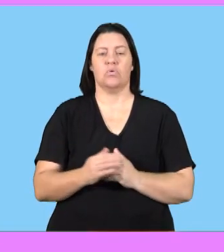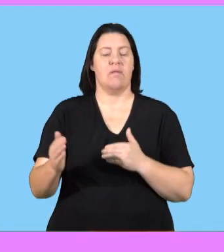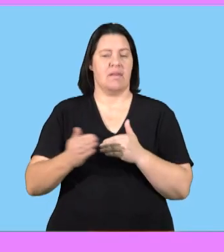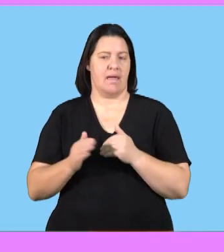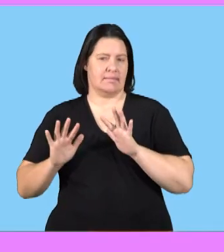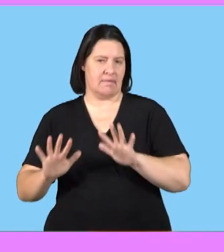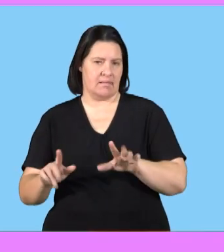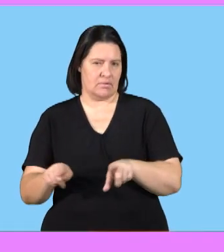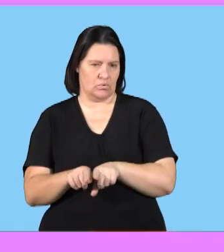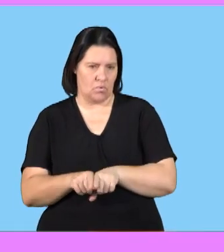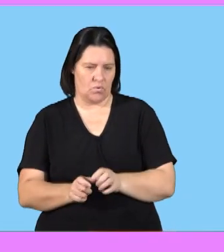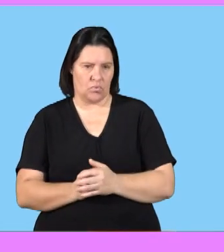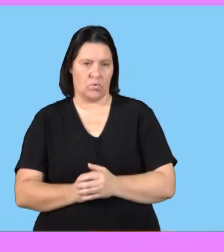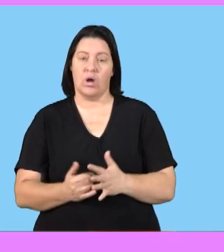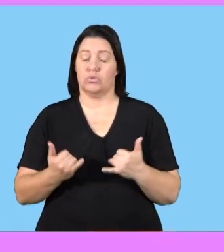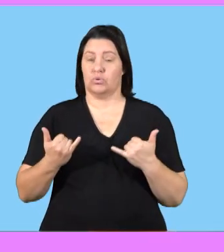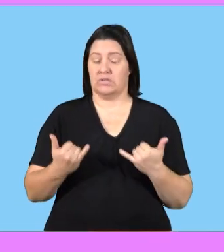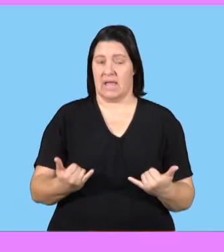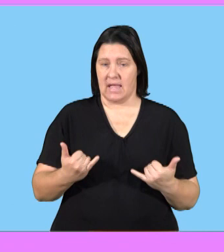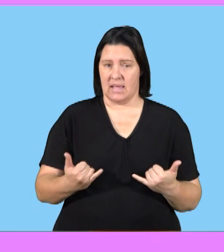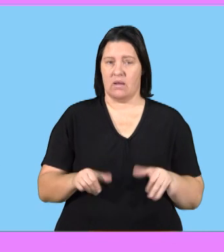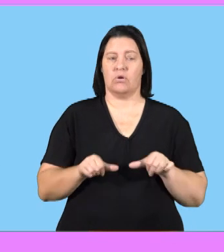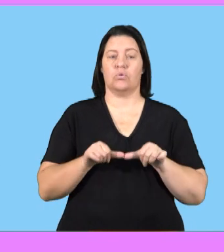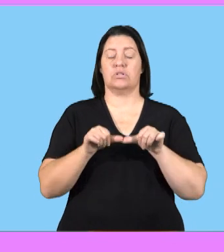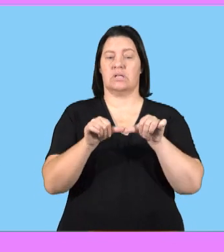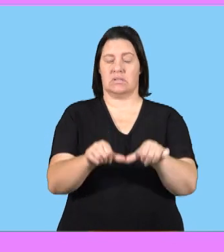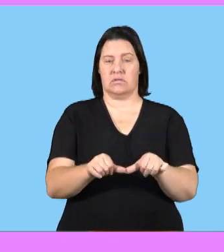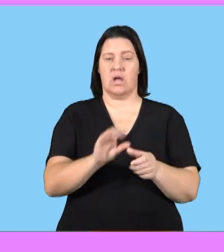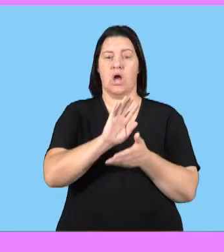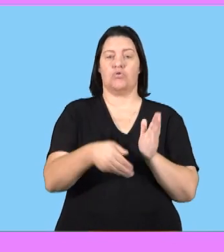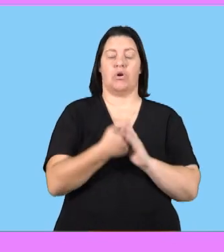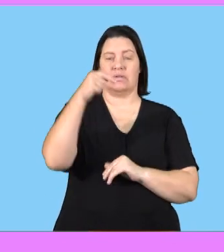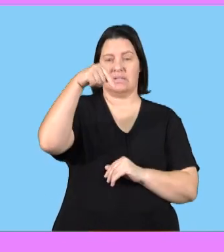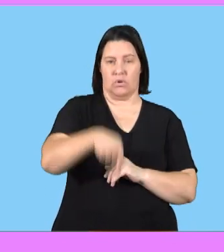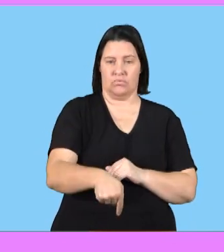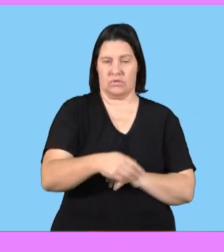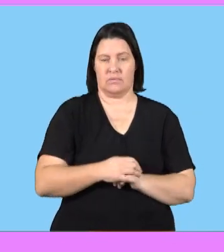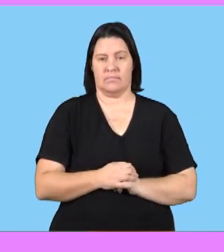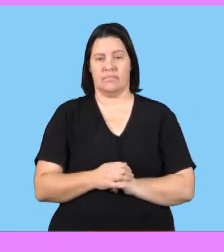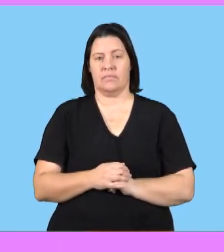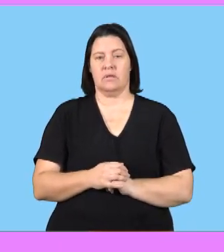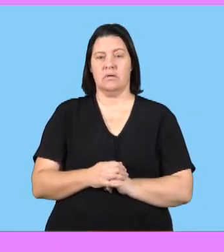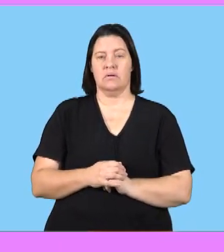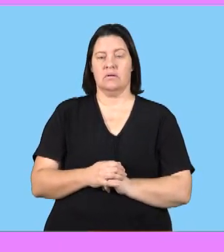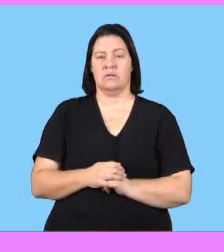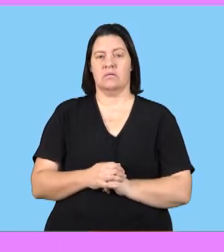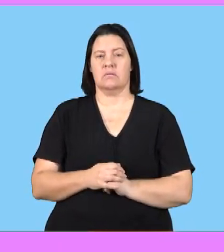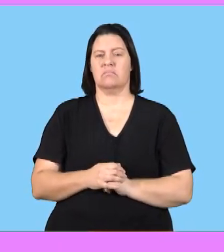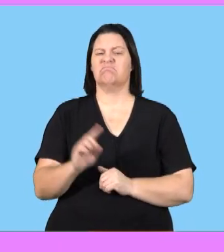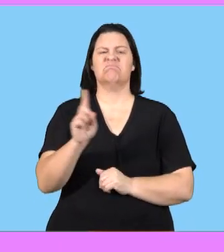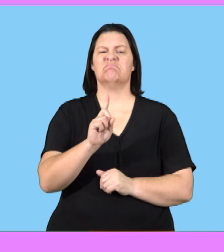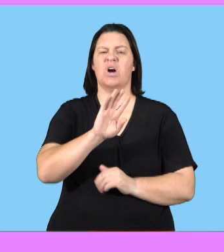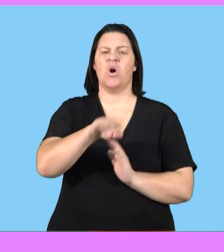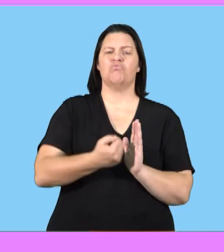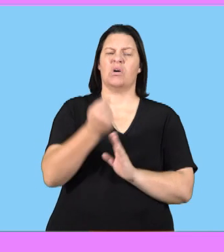the nearest 10. Today, we are continuing with rounding down. What is